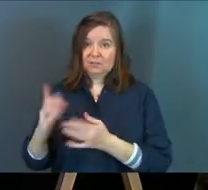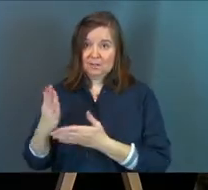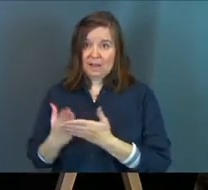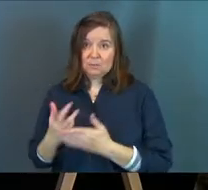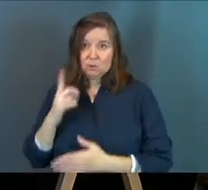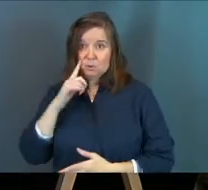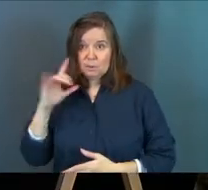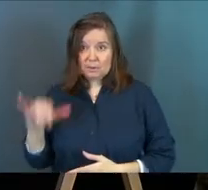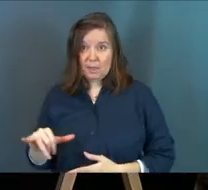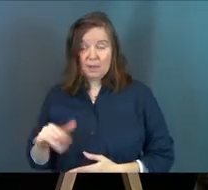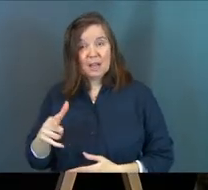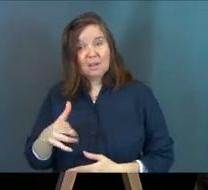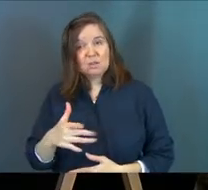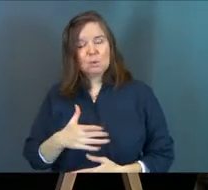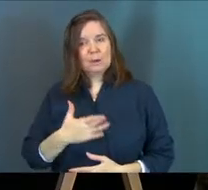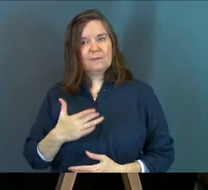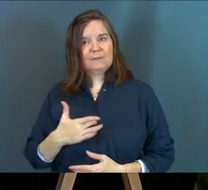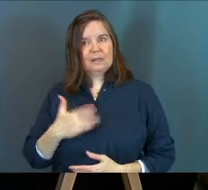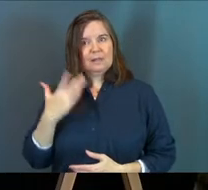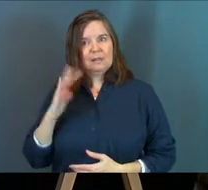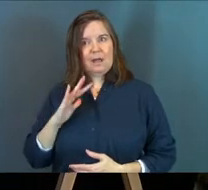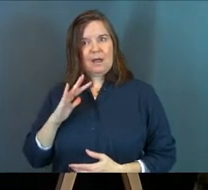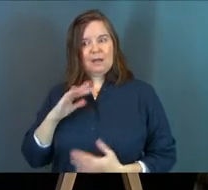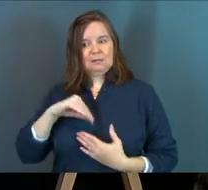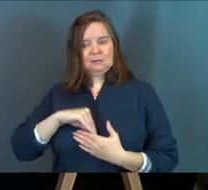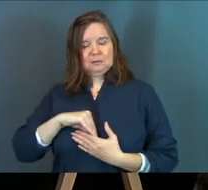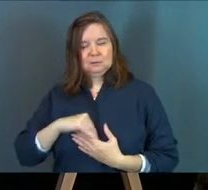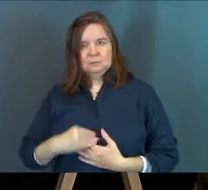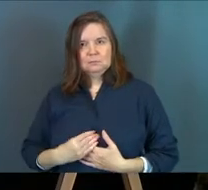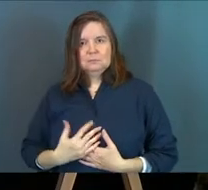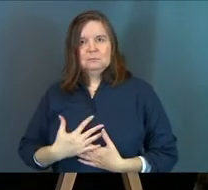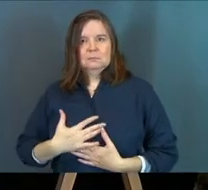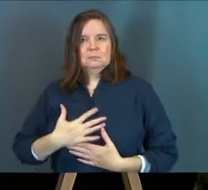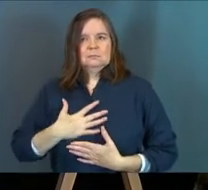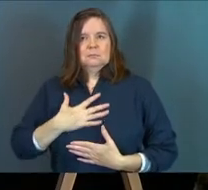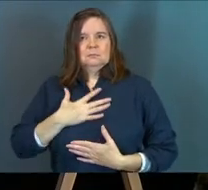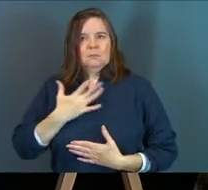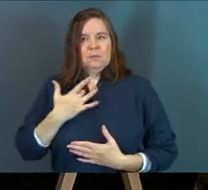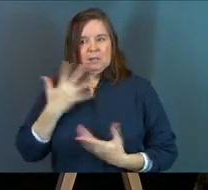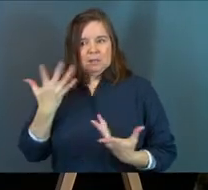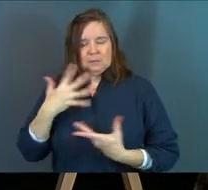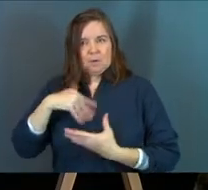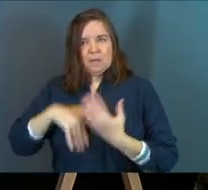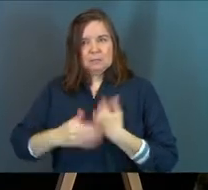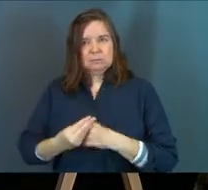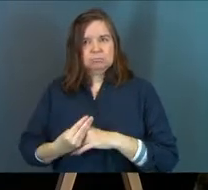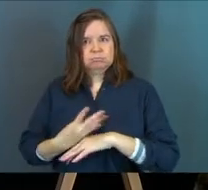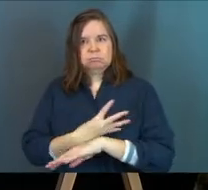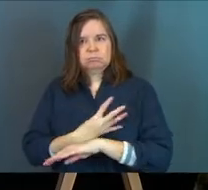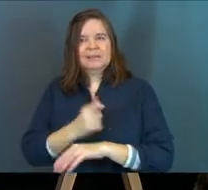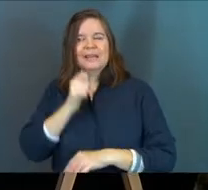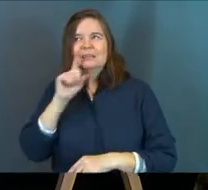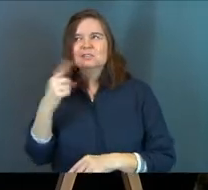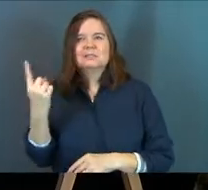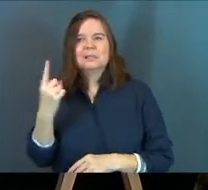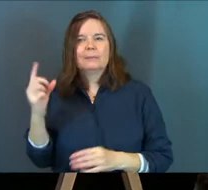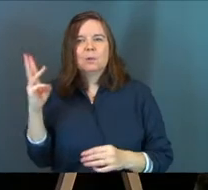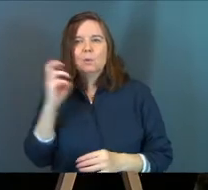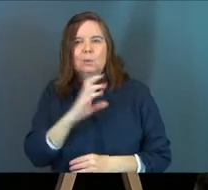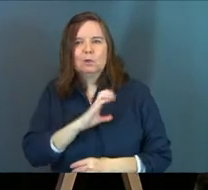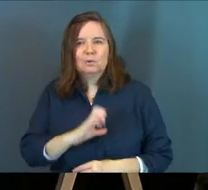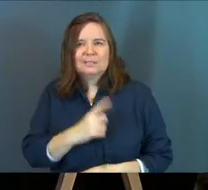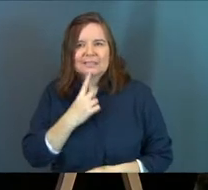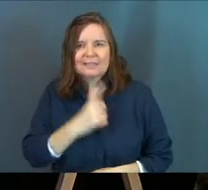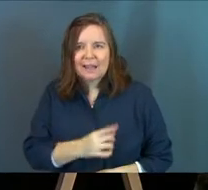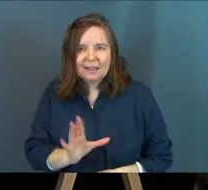aspects to it. You ever feel God? You ever feel God's presence? That's not just something weird